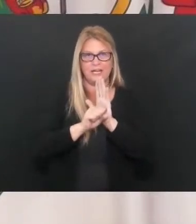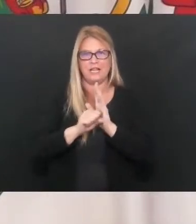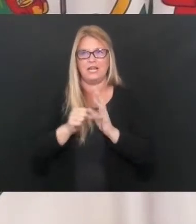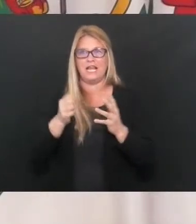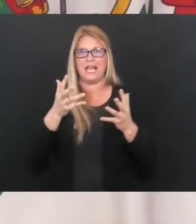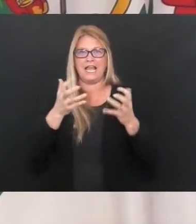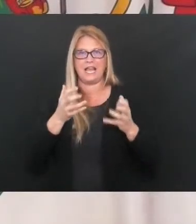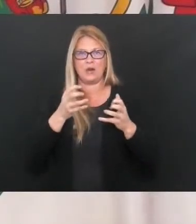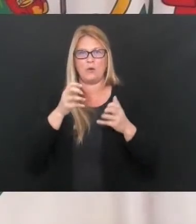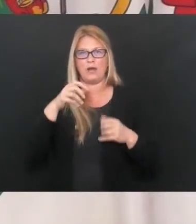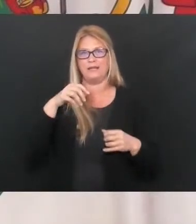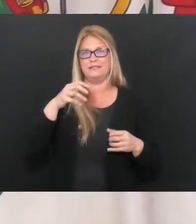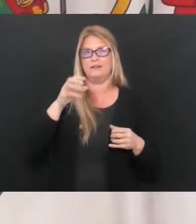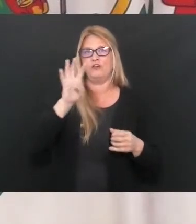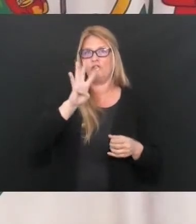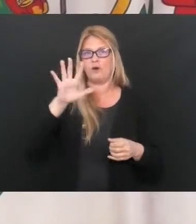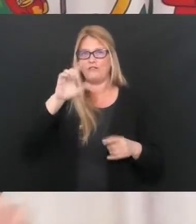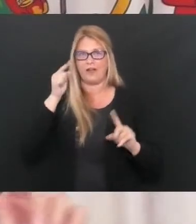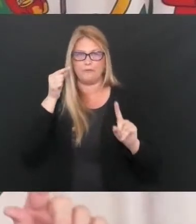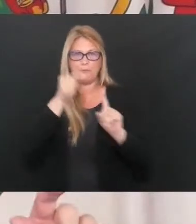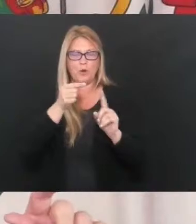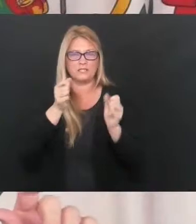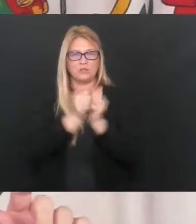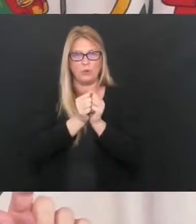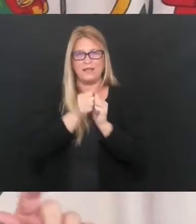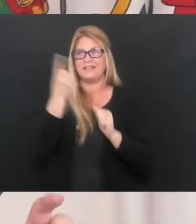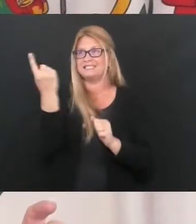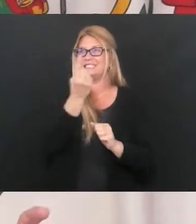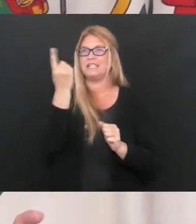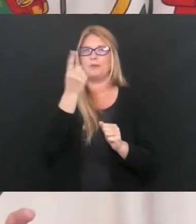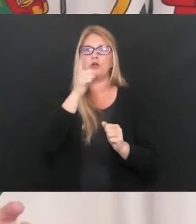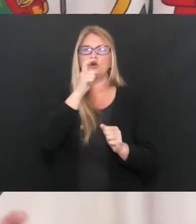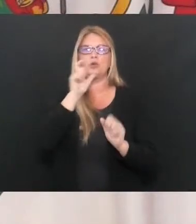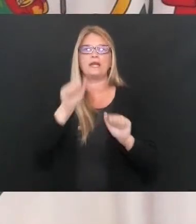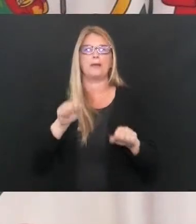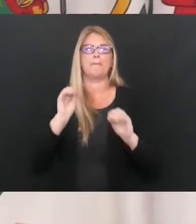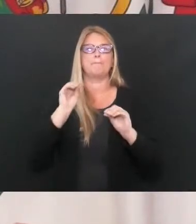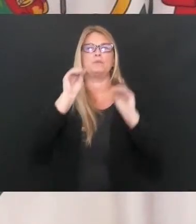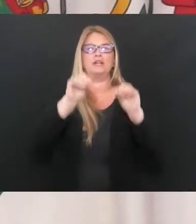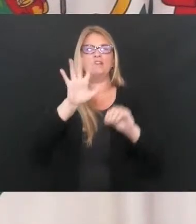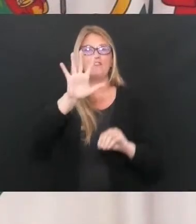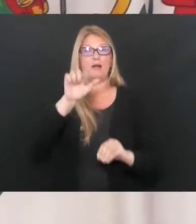by 45 points with a competitor that would put in $5.2 million.